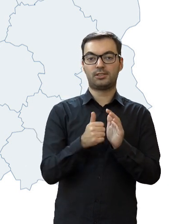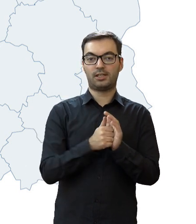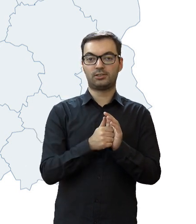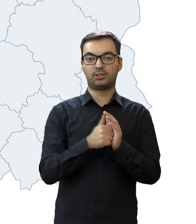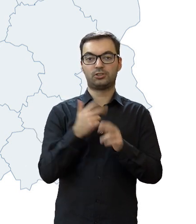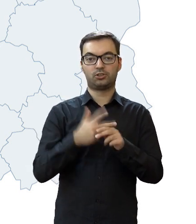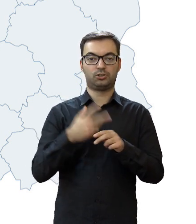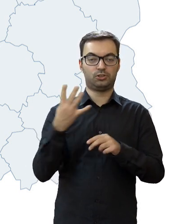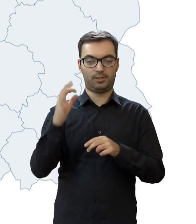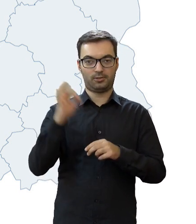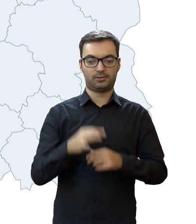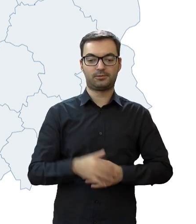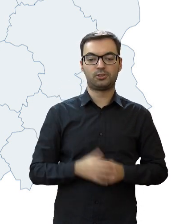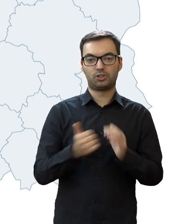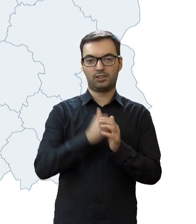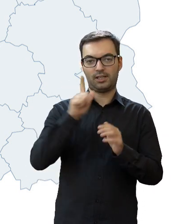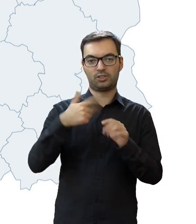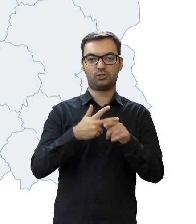15.26%, Lubuskie,